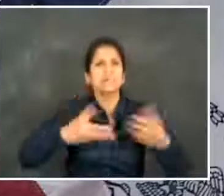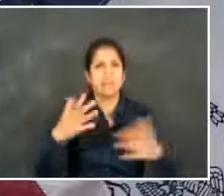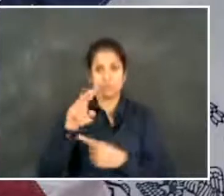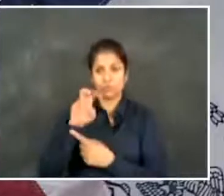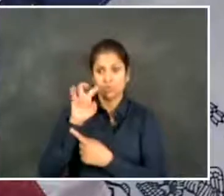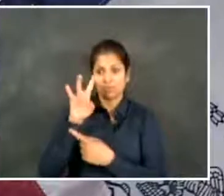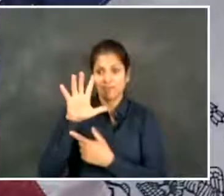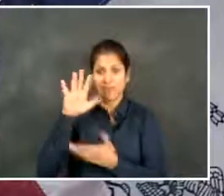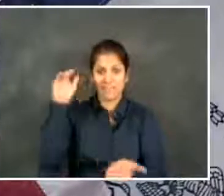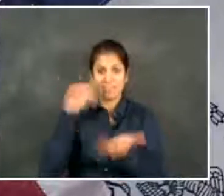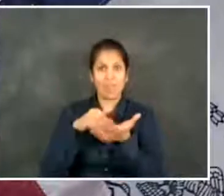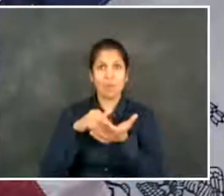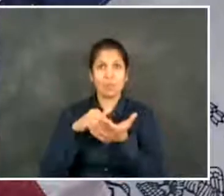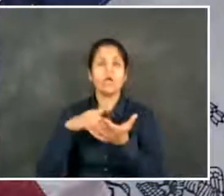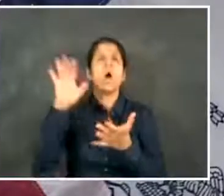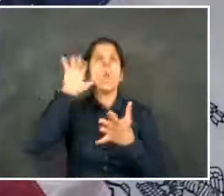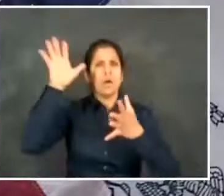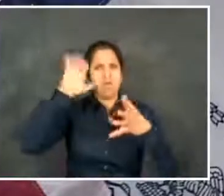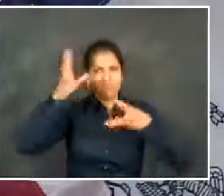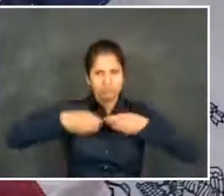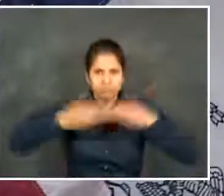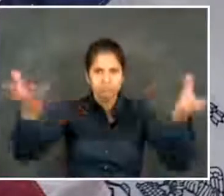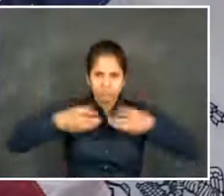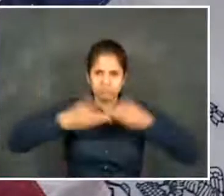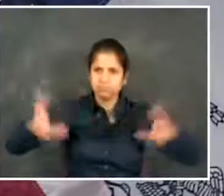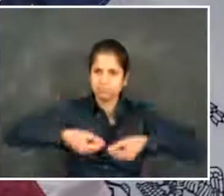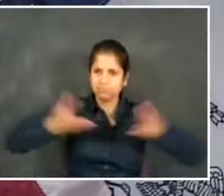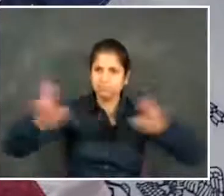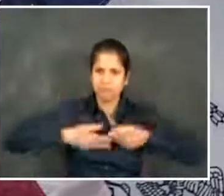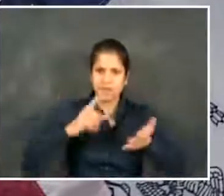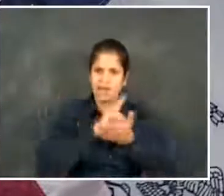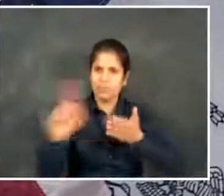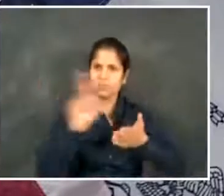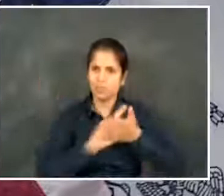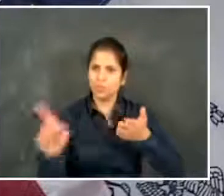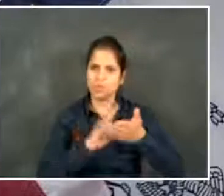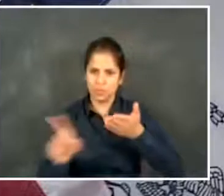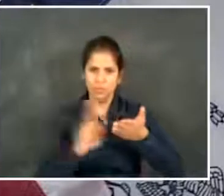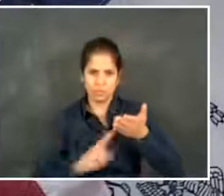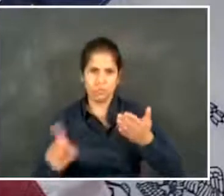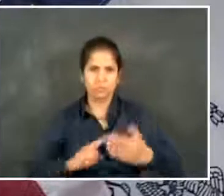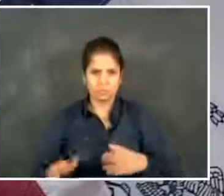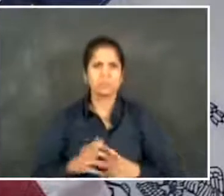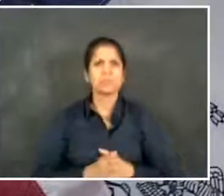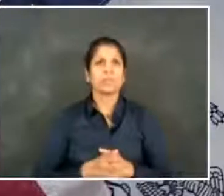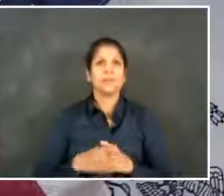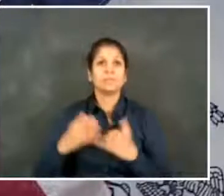Flushing Meadows Park, Commissioner Trottenberg.